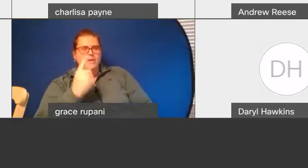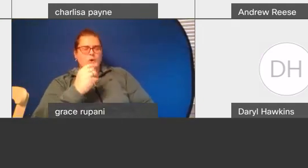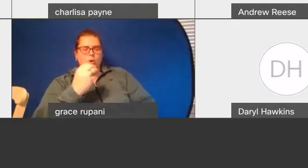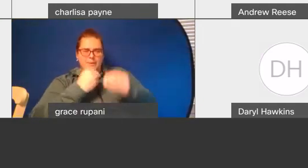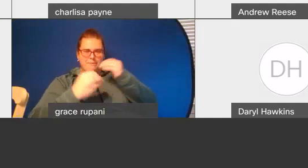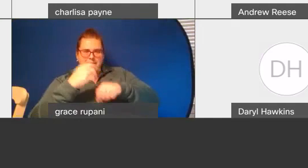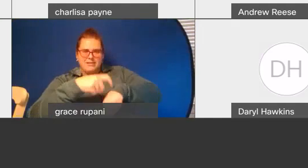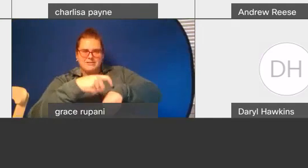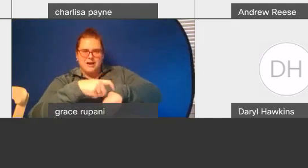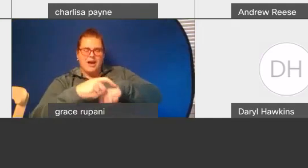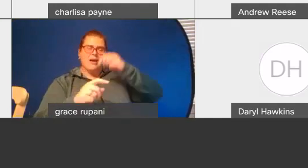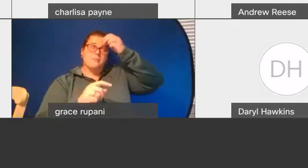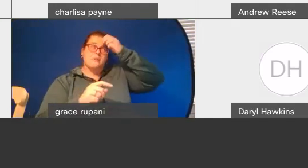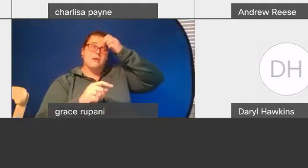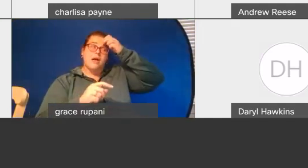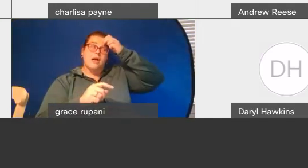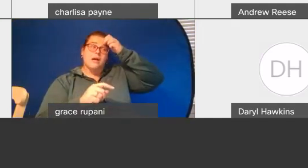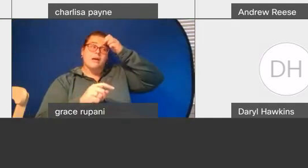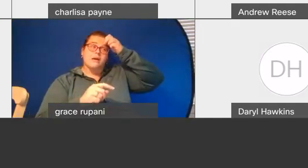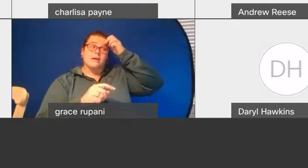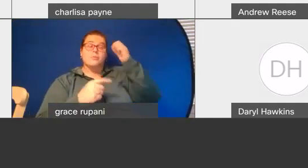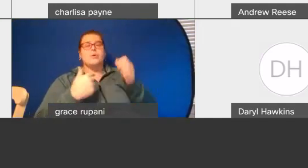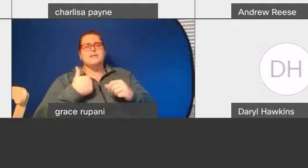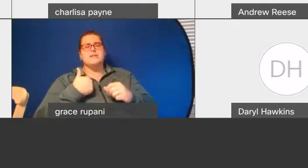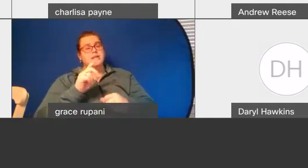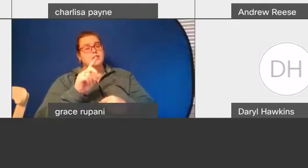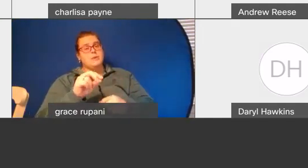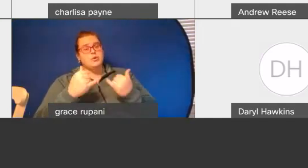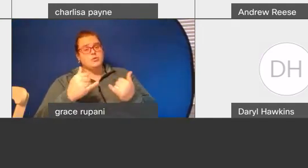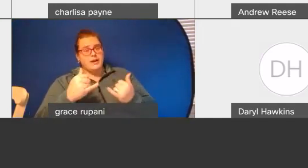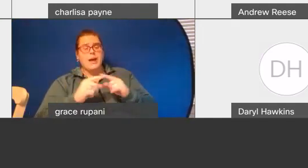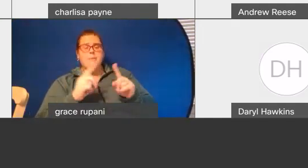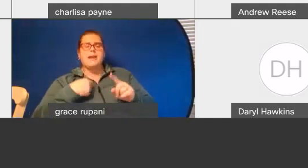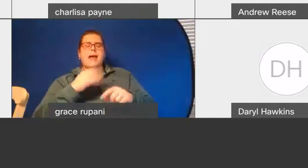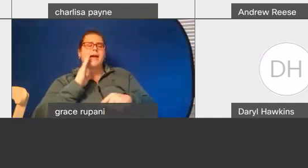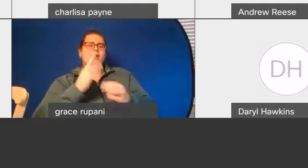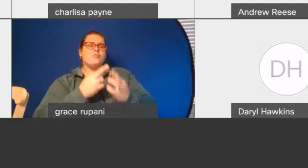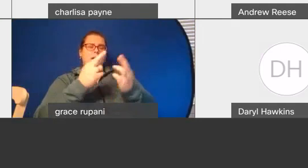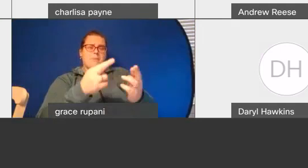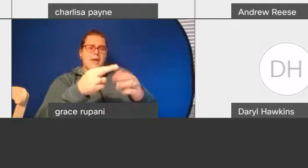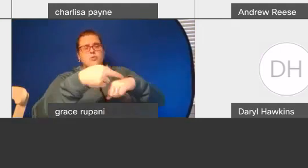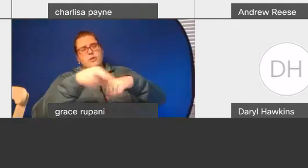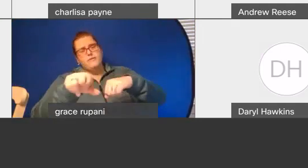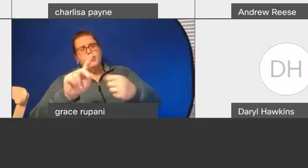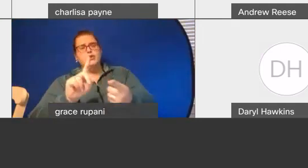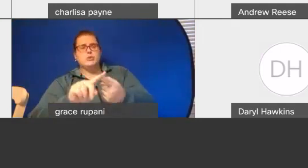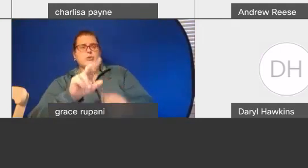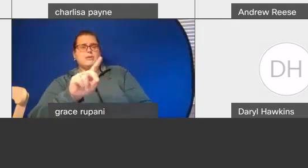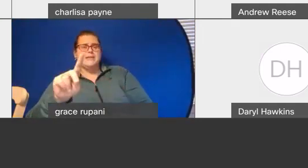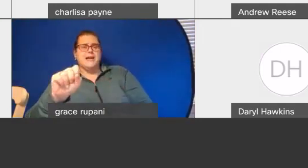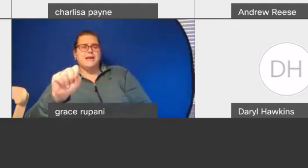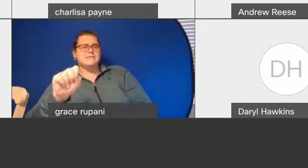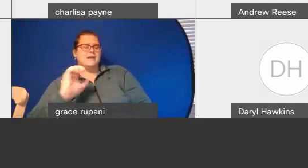refer people, which is what I'm doing now, but I would refer people to DDS's website, which does have